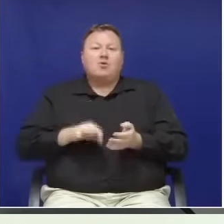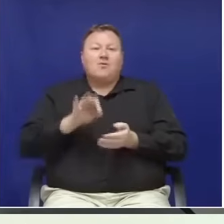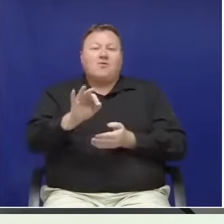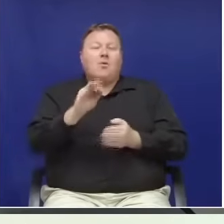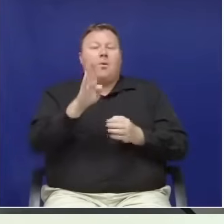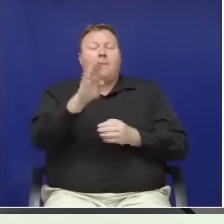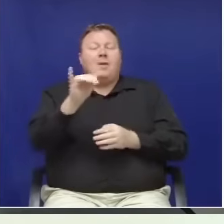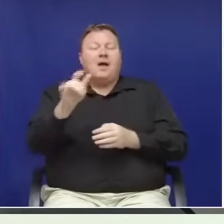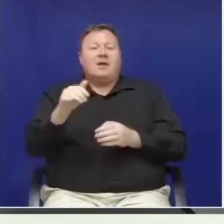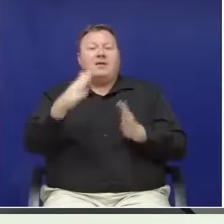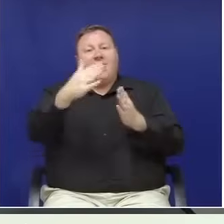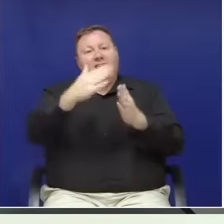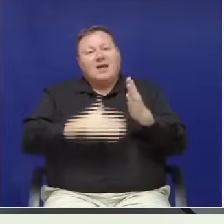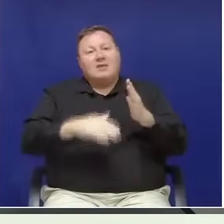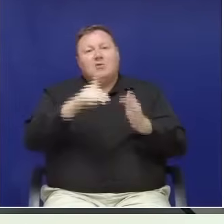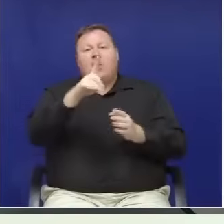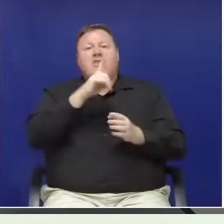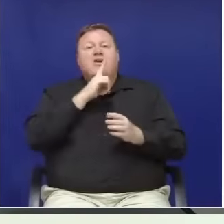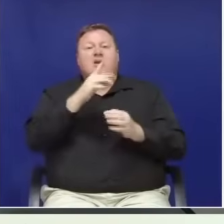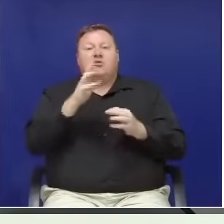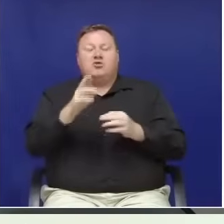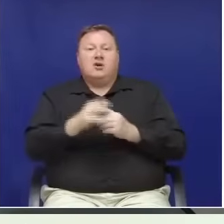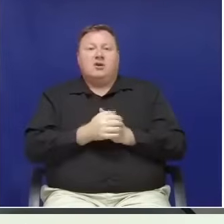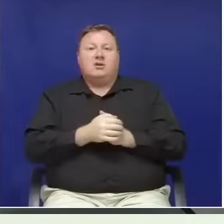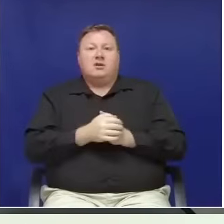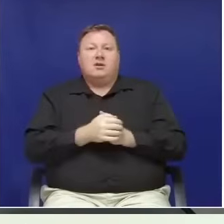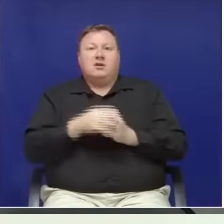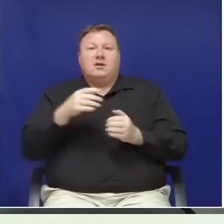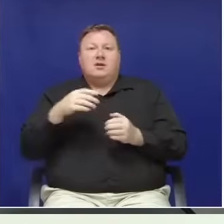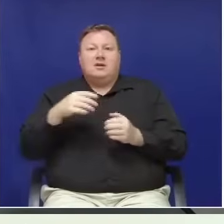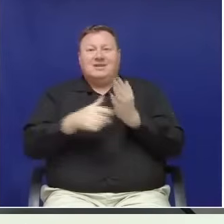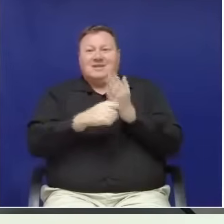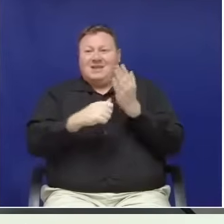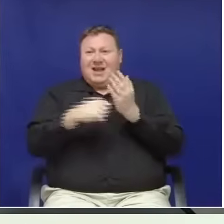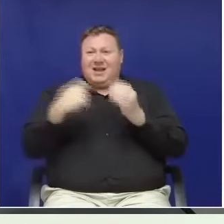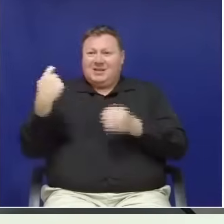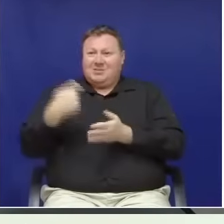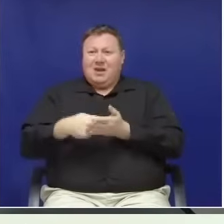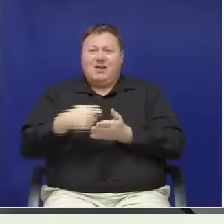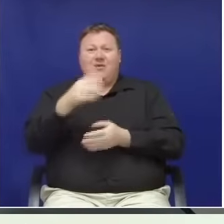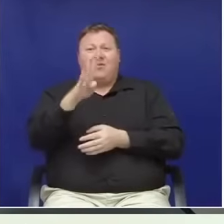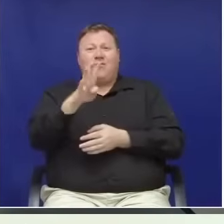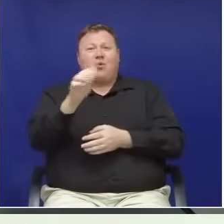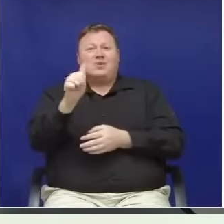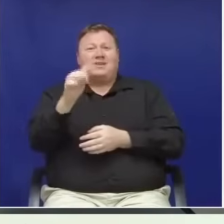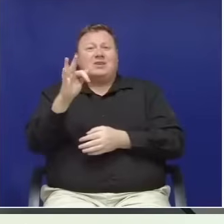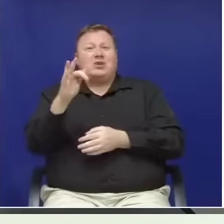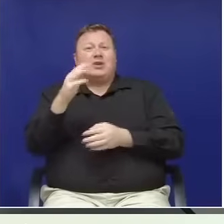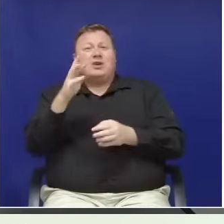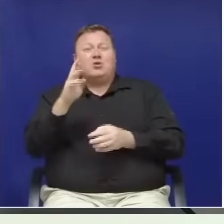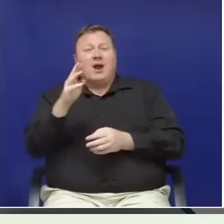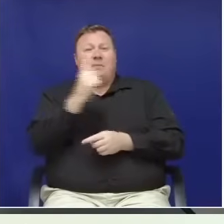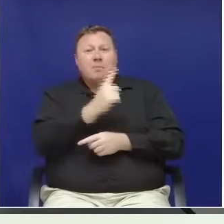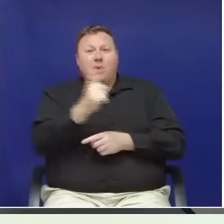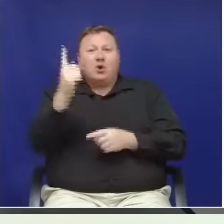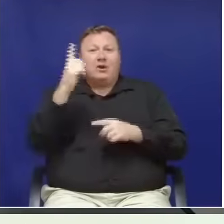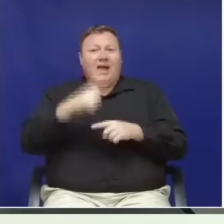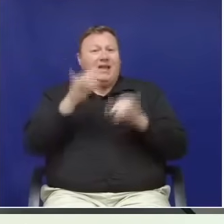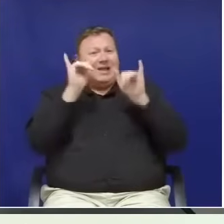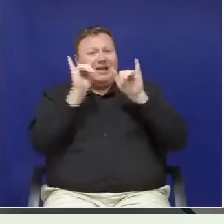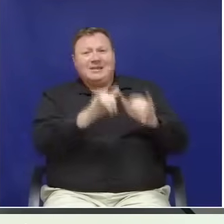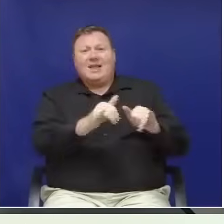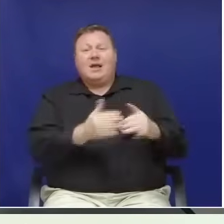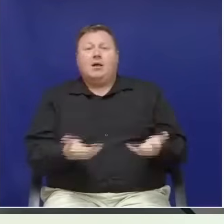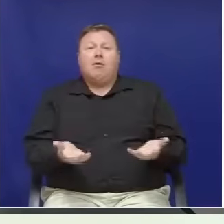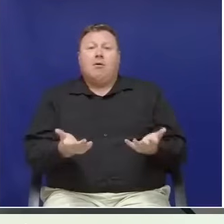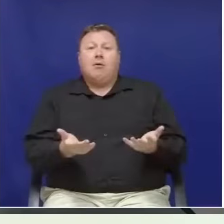R1,000. But it is costing the taxpayer 463 Rand per day to keep them there. People who